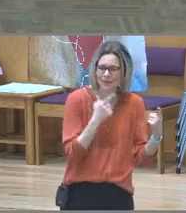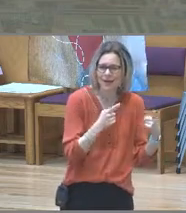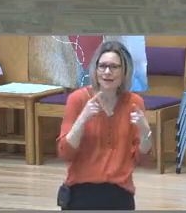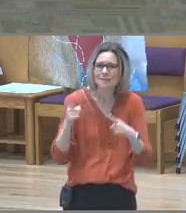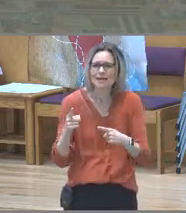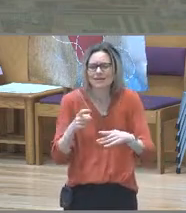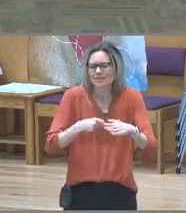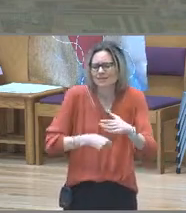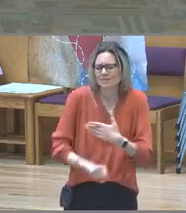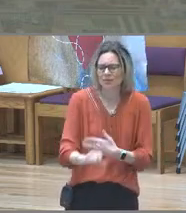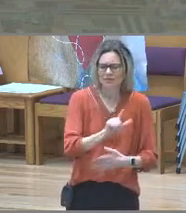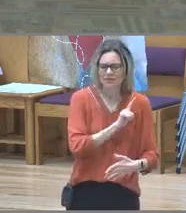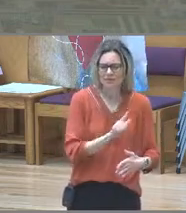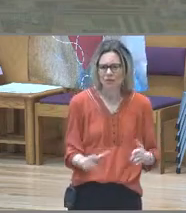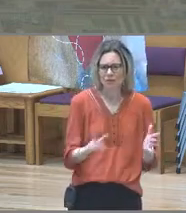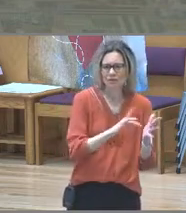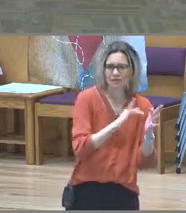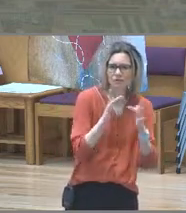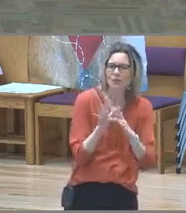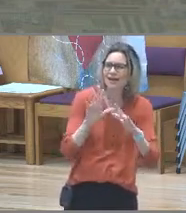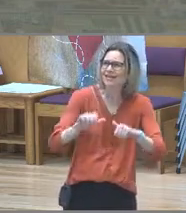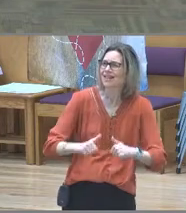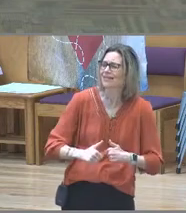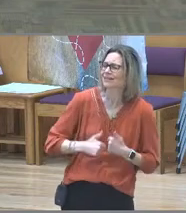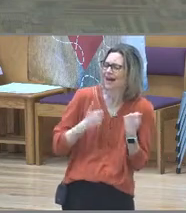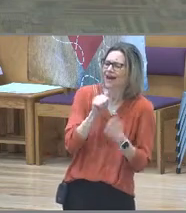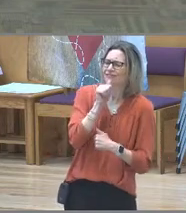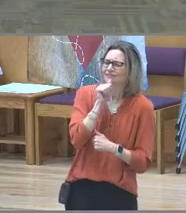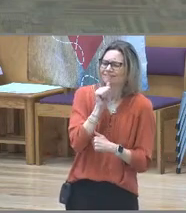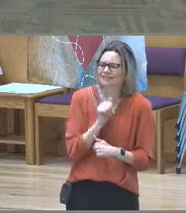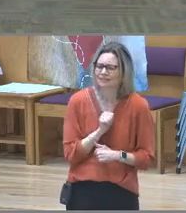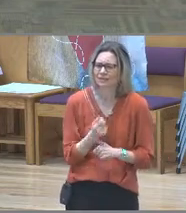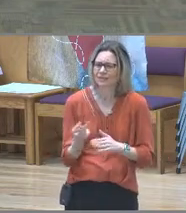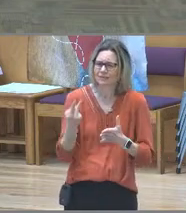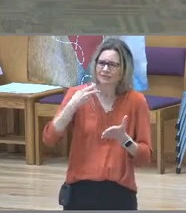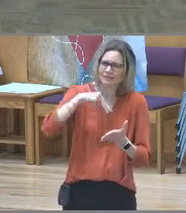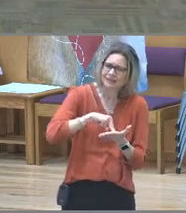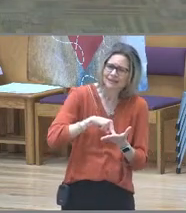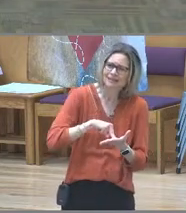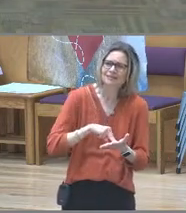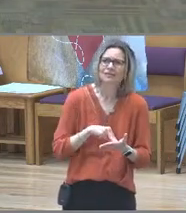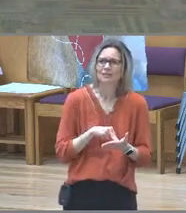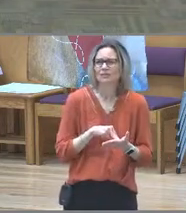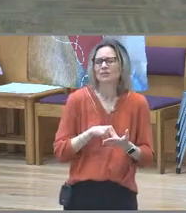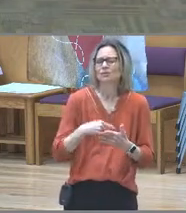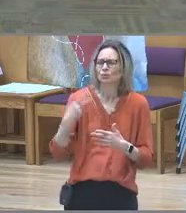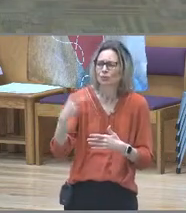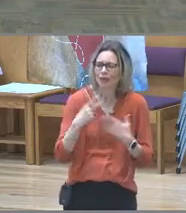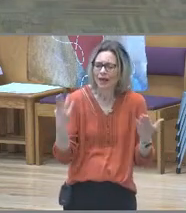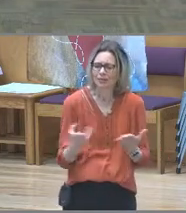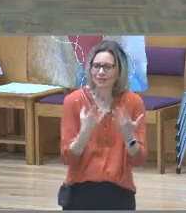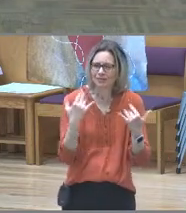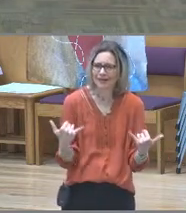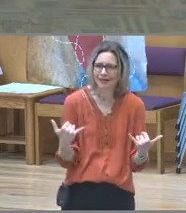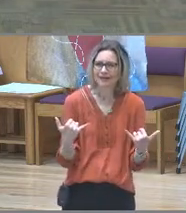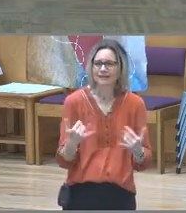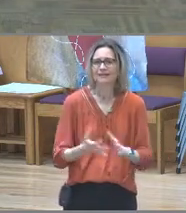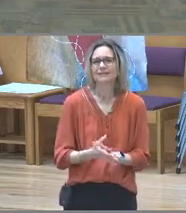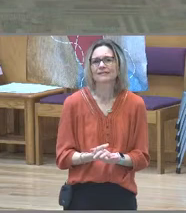the birth of the Lord Jesus Christ, his life, his suffering, and his resurrection. And therefore, you and I are here today.